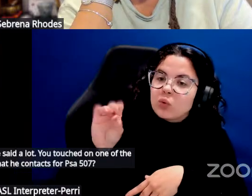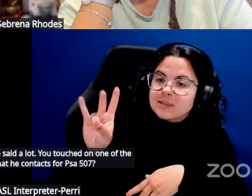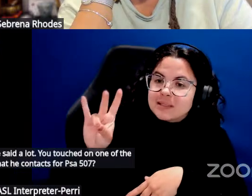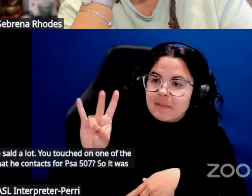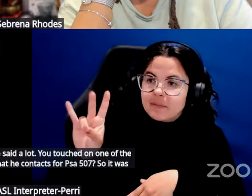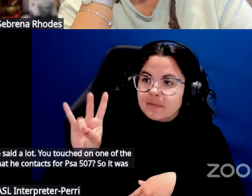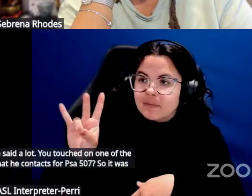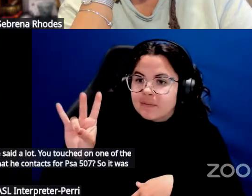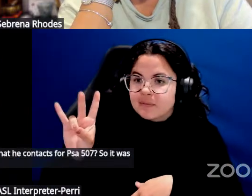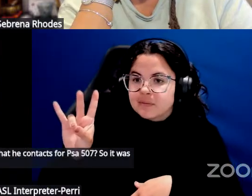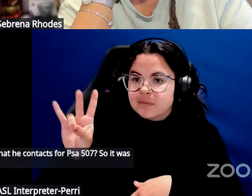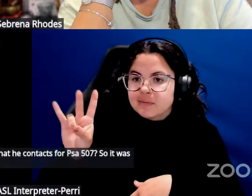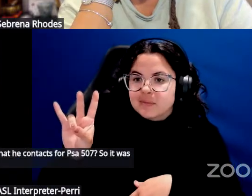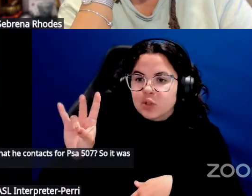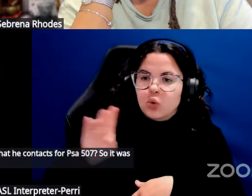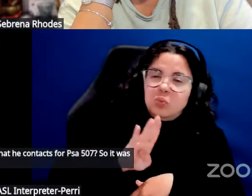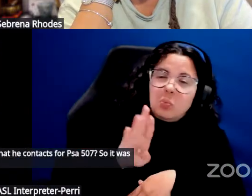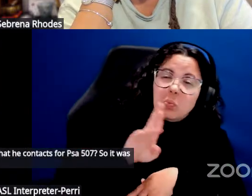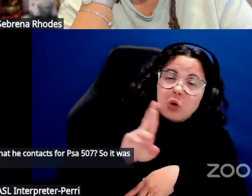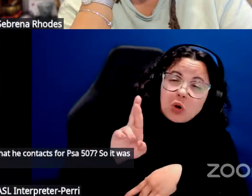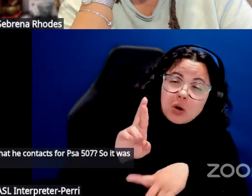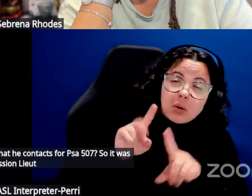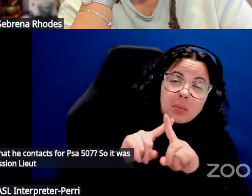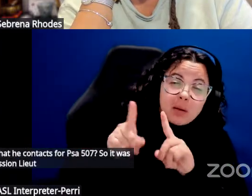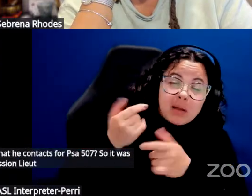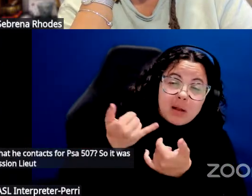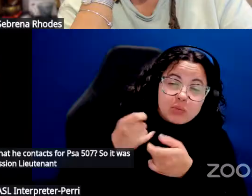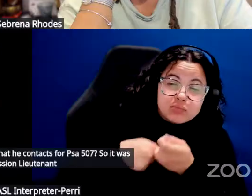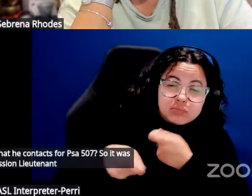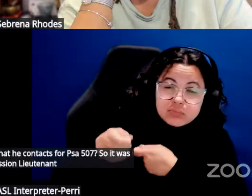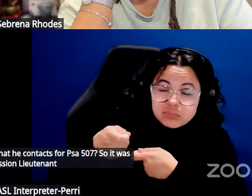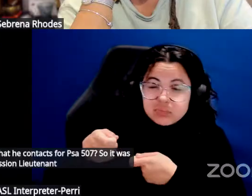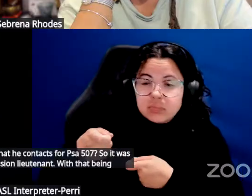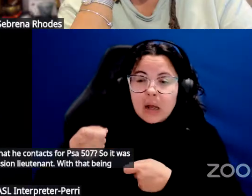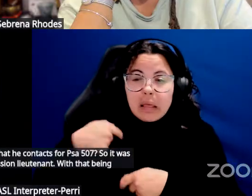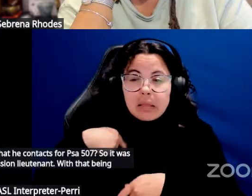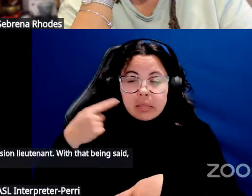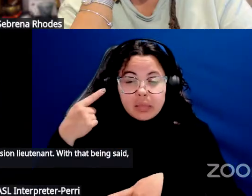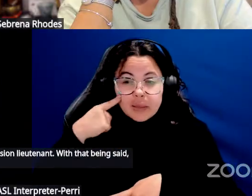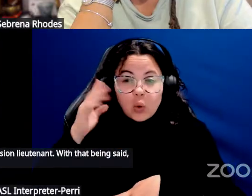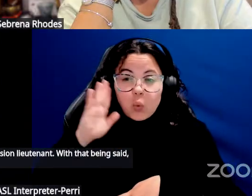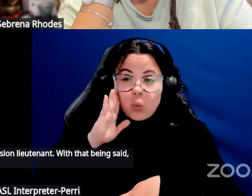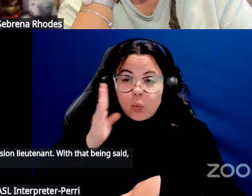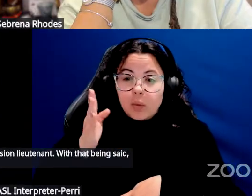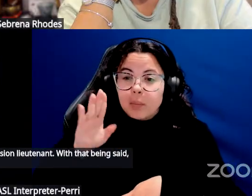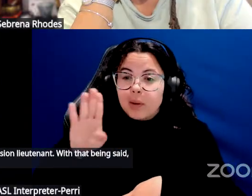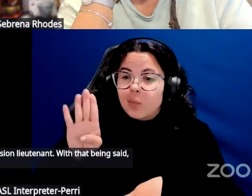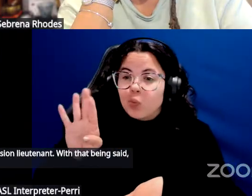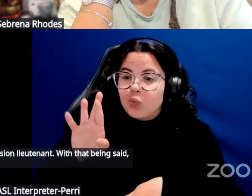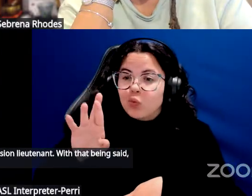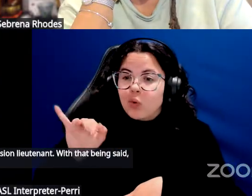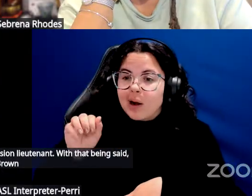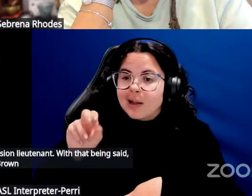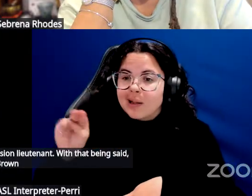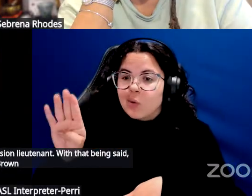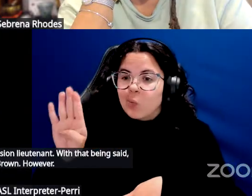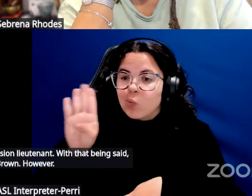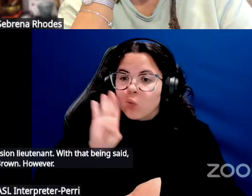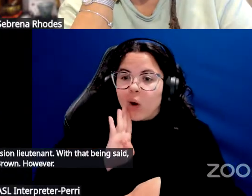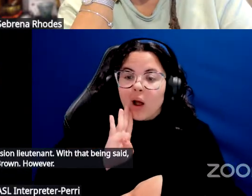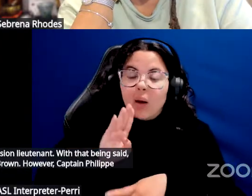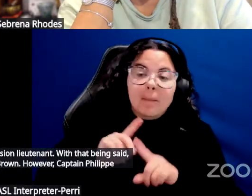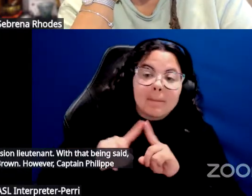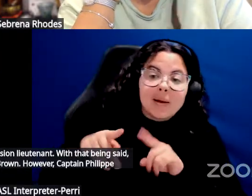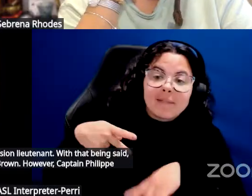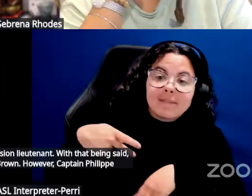Keith Bird, but now he is the crime suppression lieutenant. With that being said, I believe that it will be Lieutenant Brian Brown. However, Captain Philippe